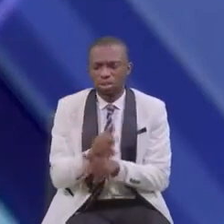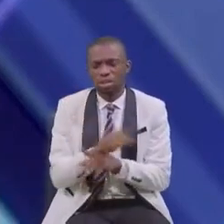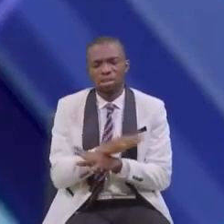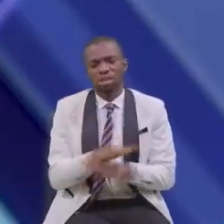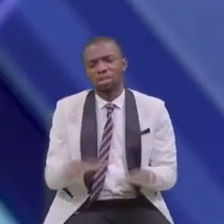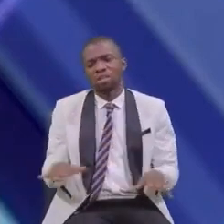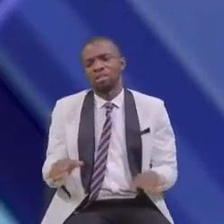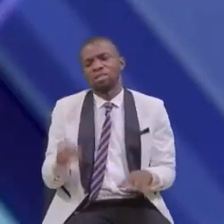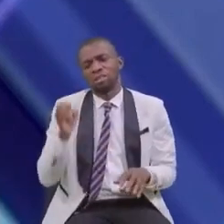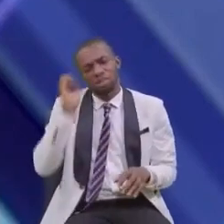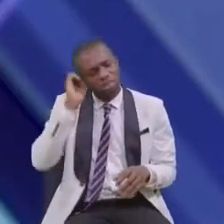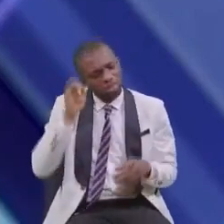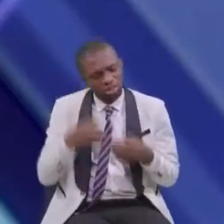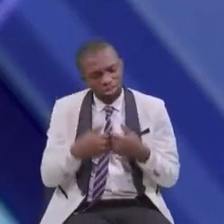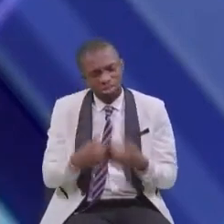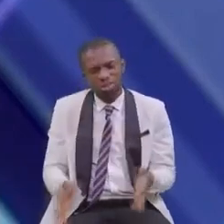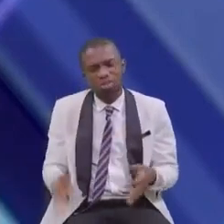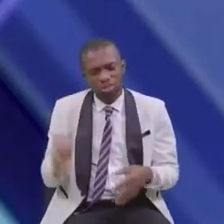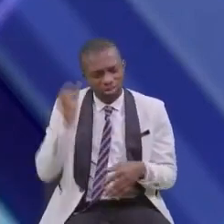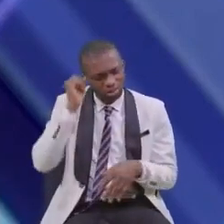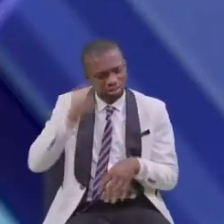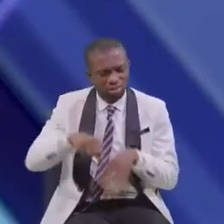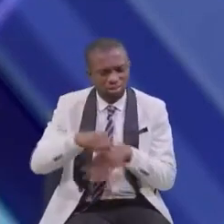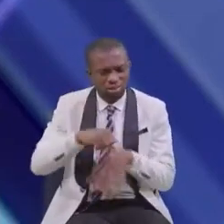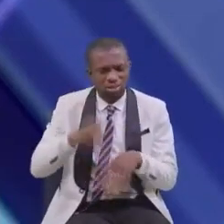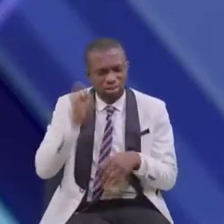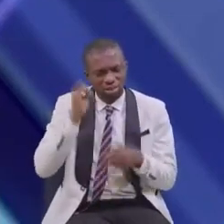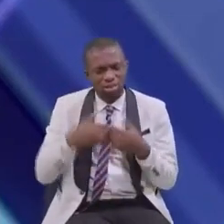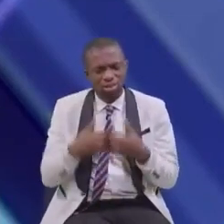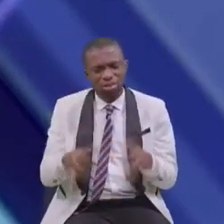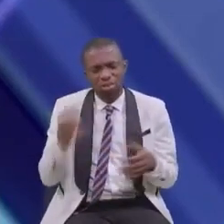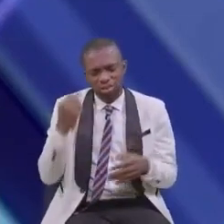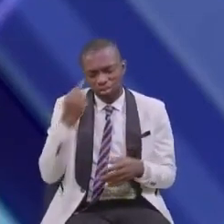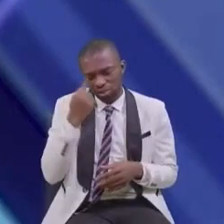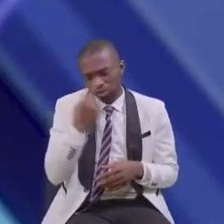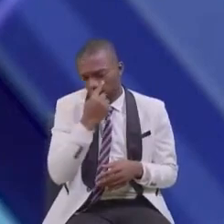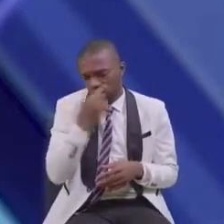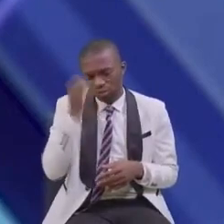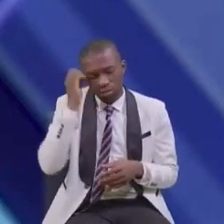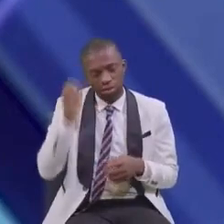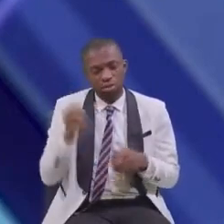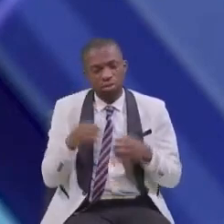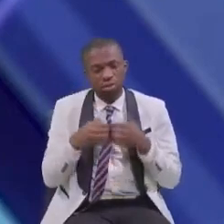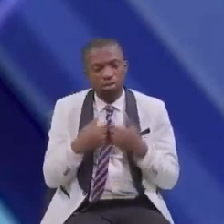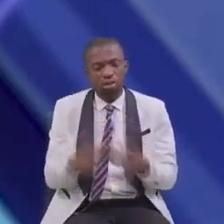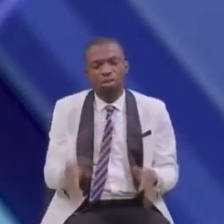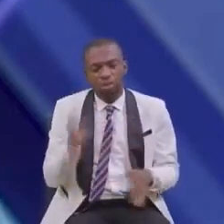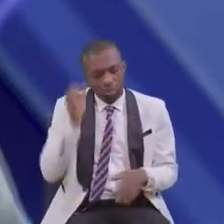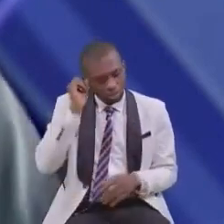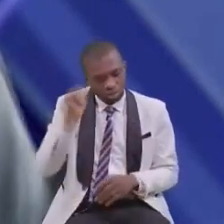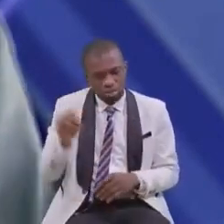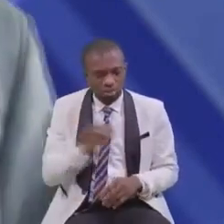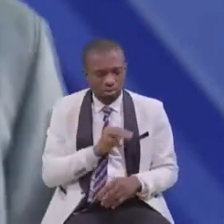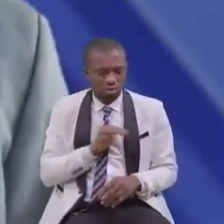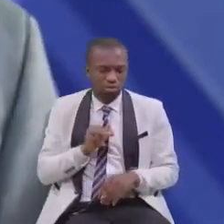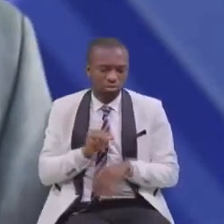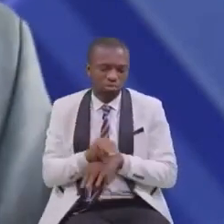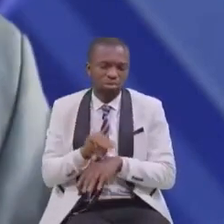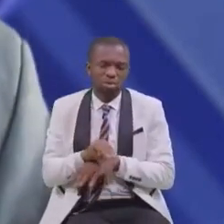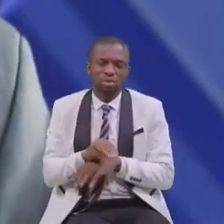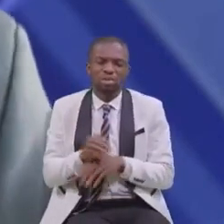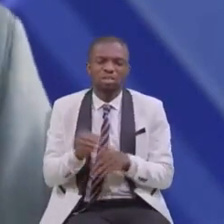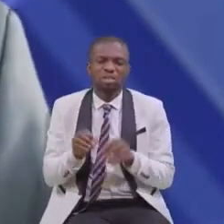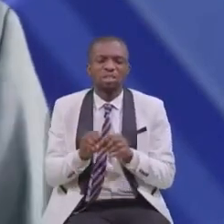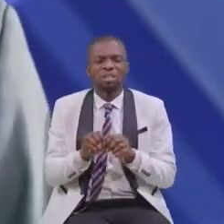the anointing and lost his life and lost his eyes and lost his ministry. Even though eventually he recovered before he